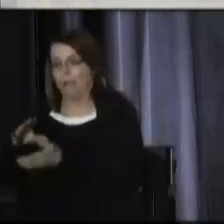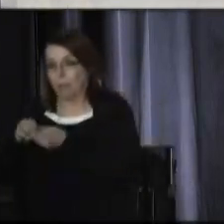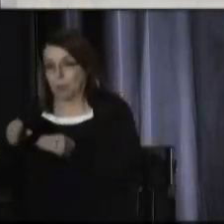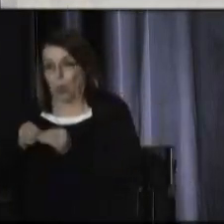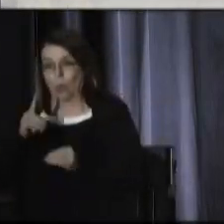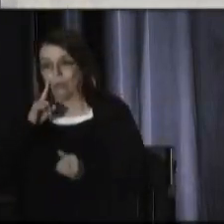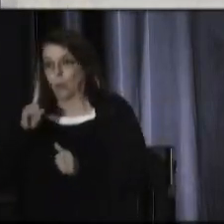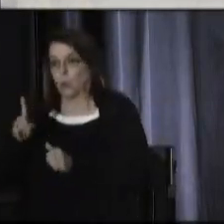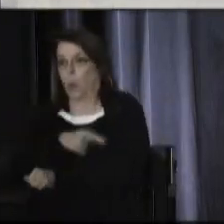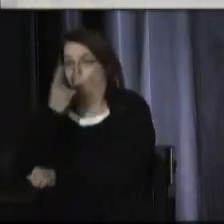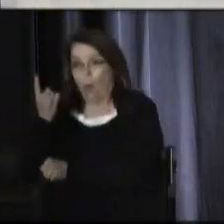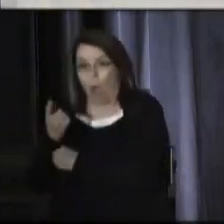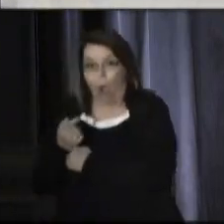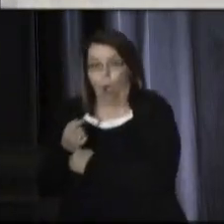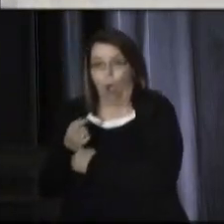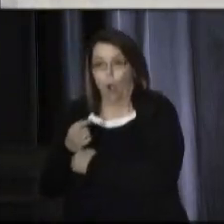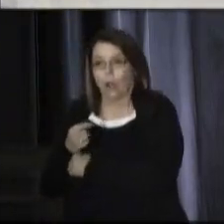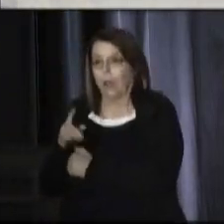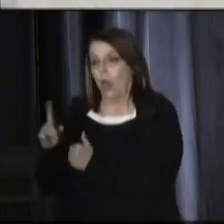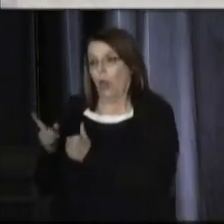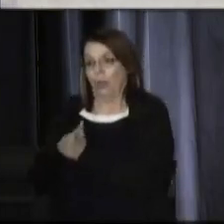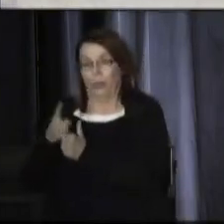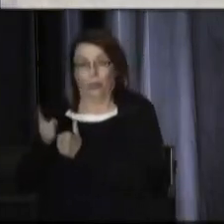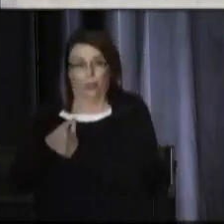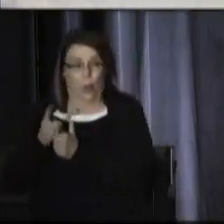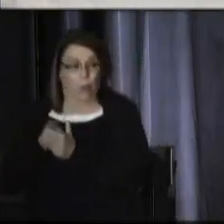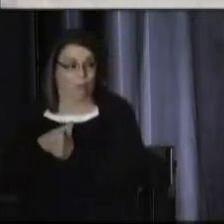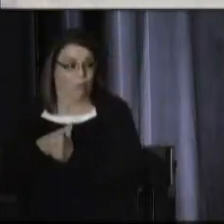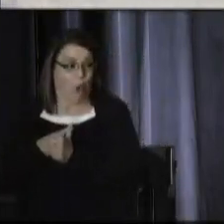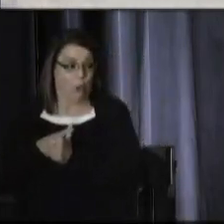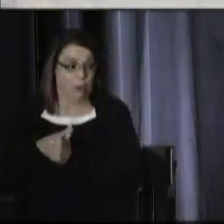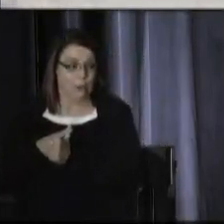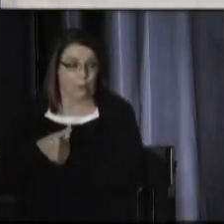to protect me. So I think storytelling in general,